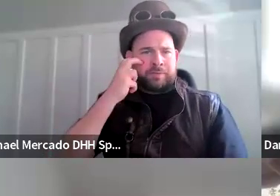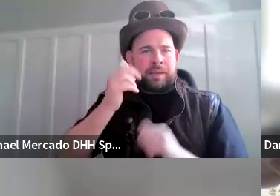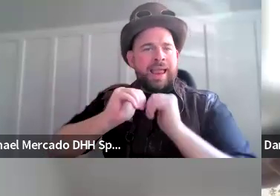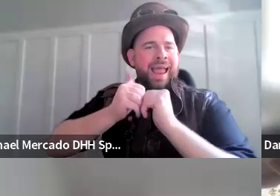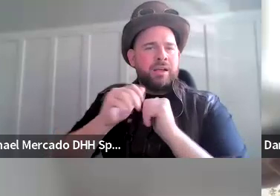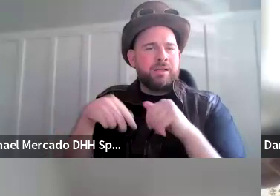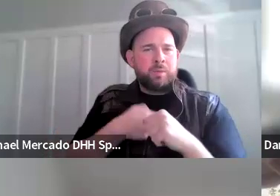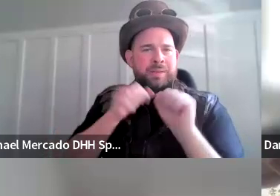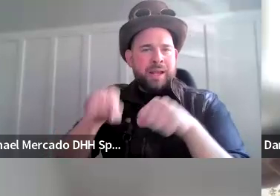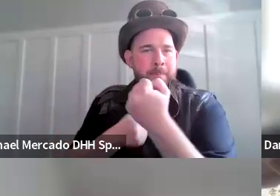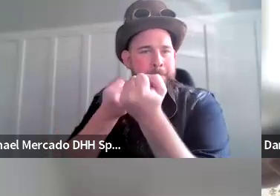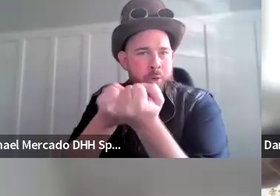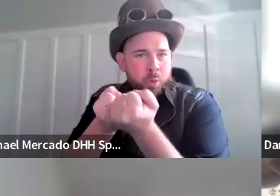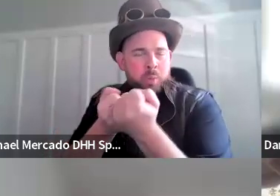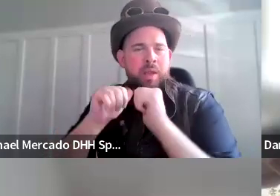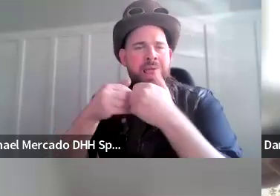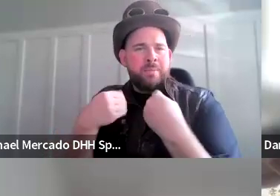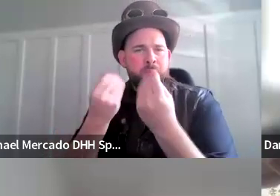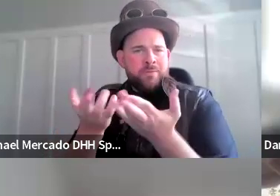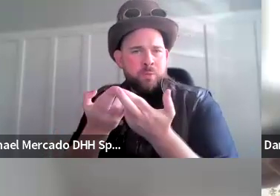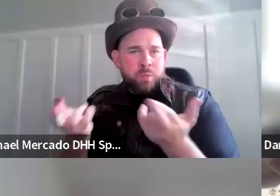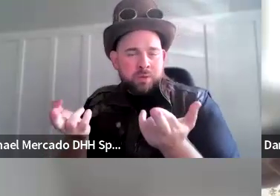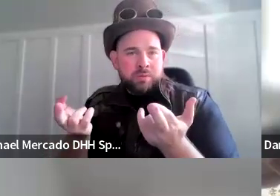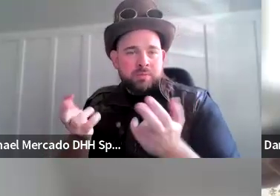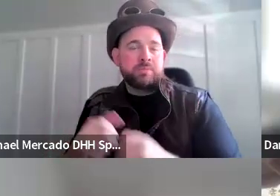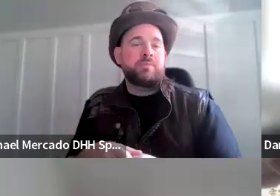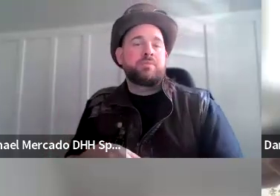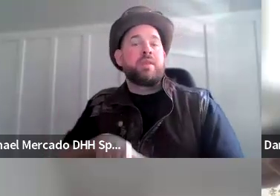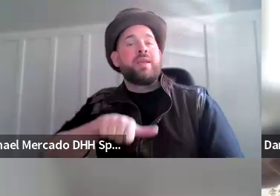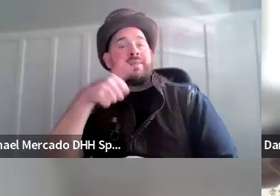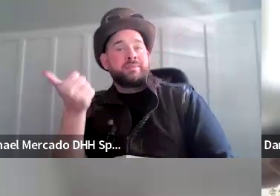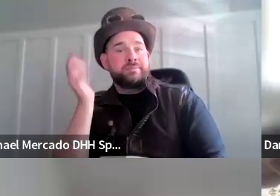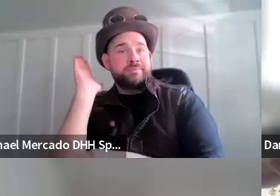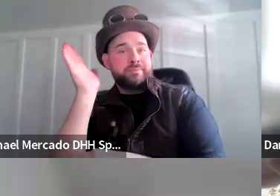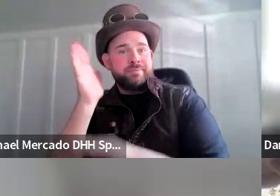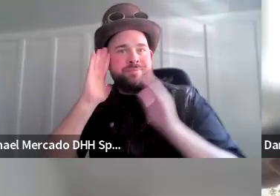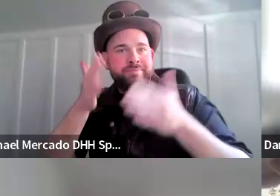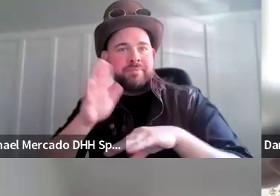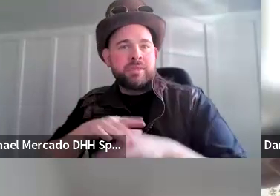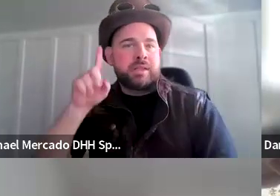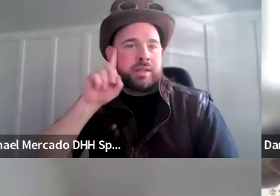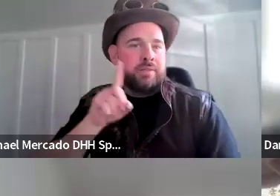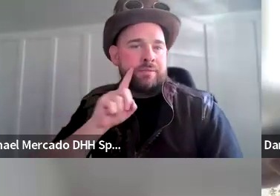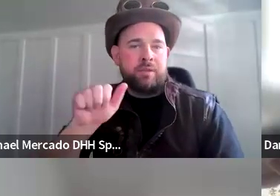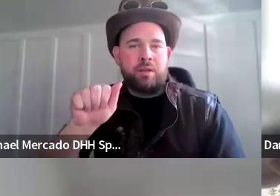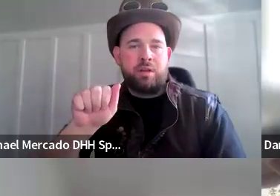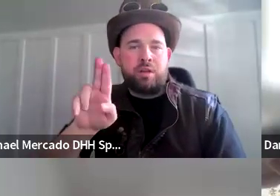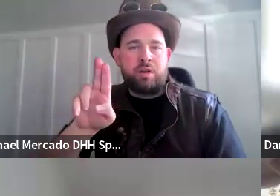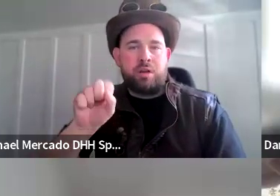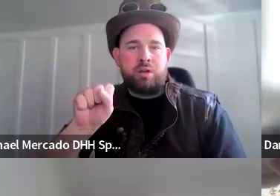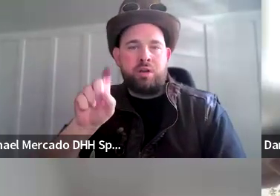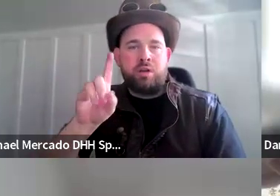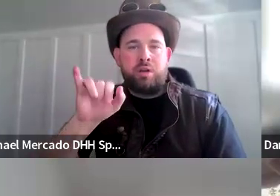and blind, how to identify that early loss, how to support them and provide resources.